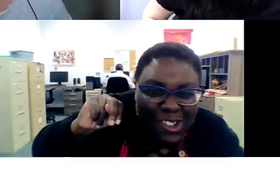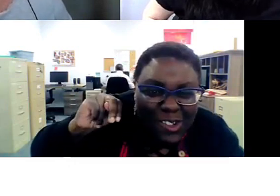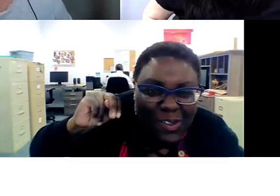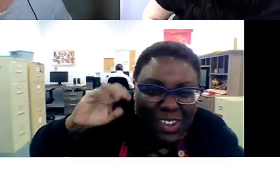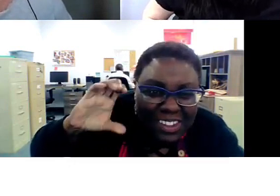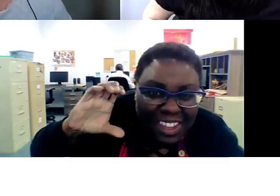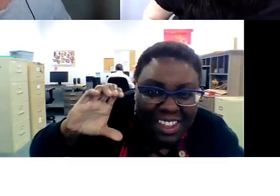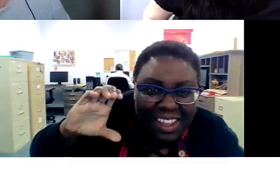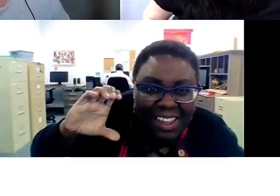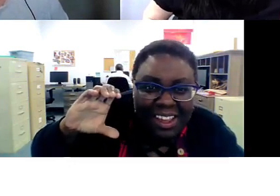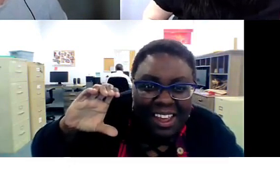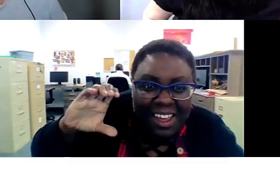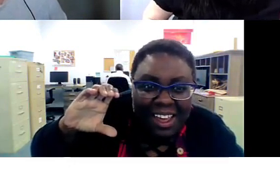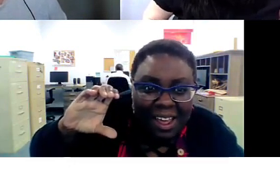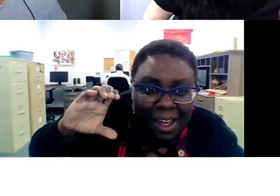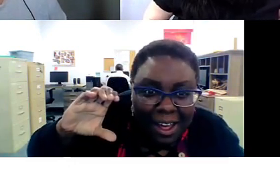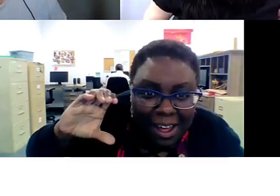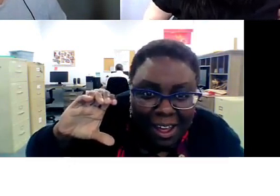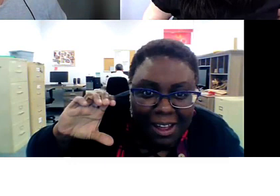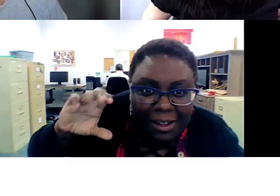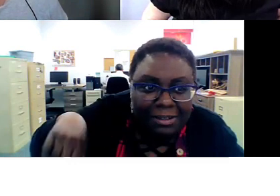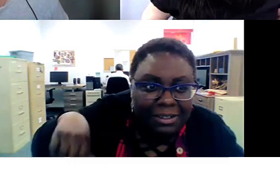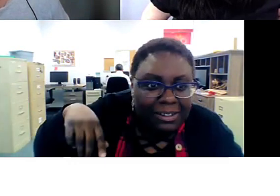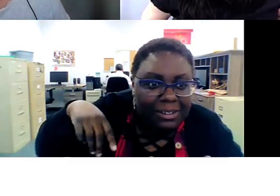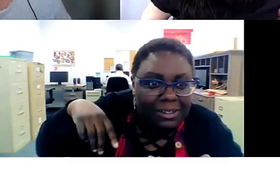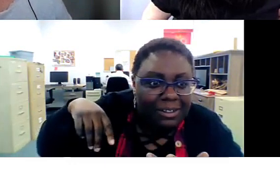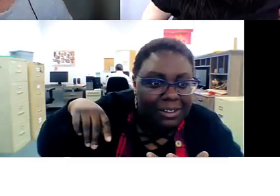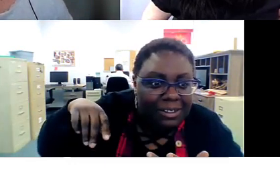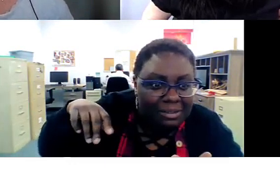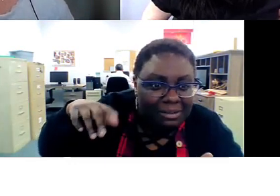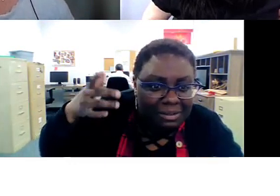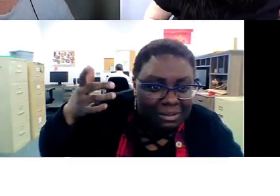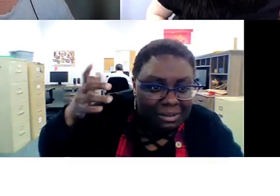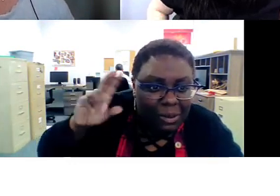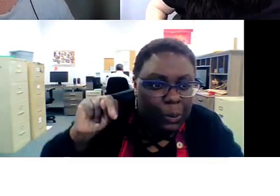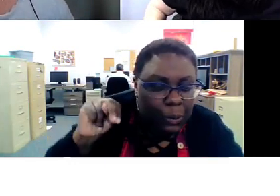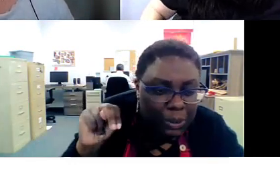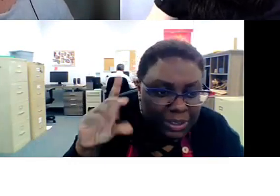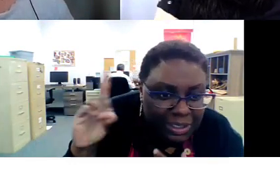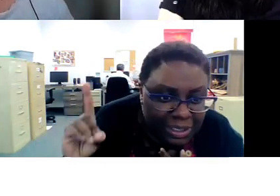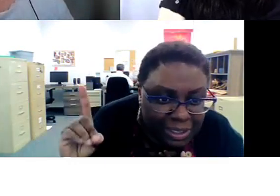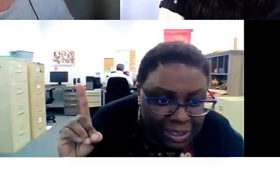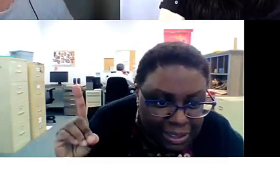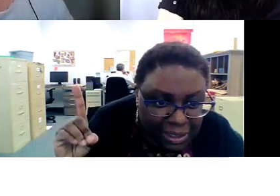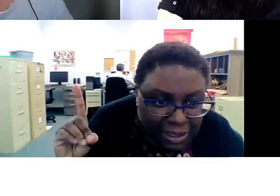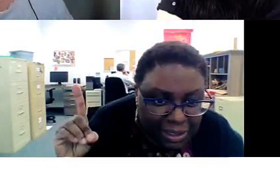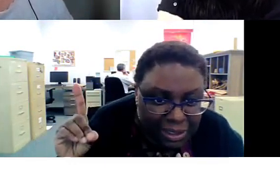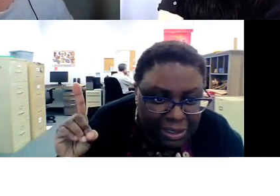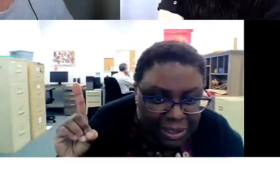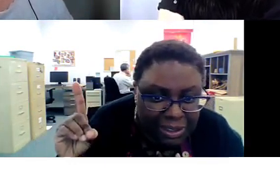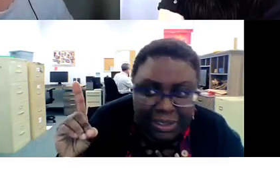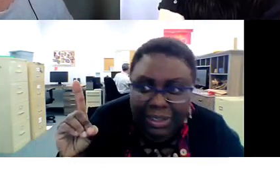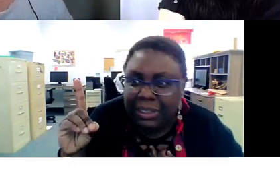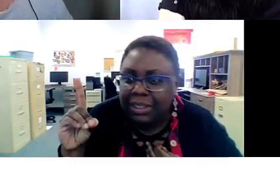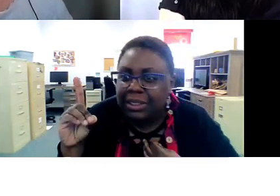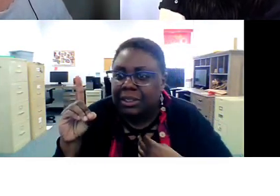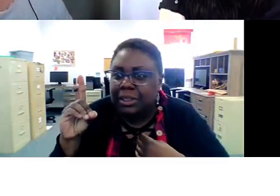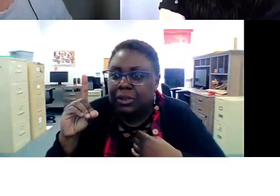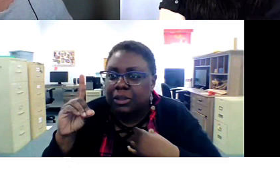Then there's the SA. The other ones, the font's small. I can't quite see them